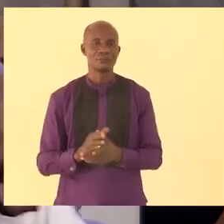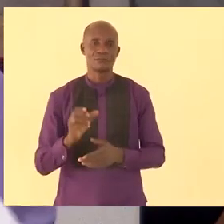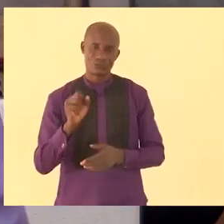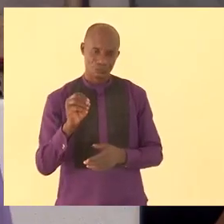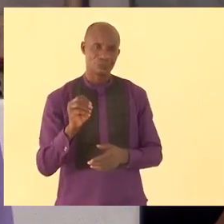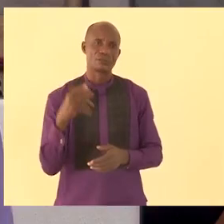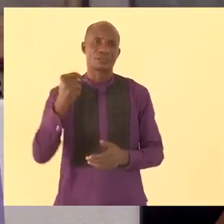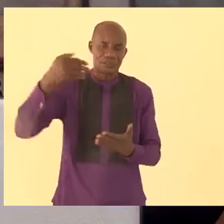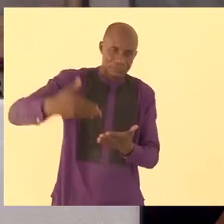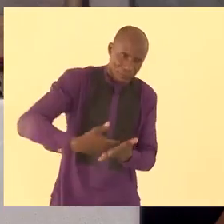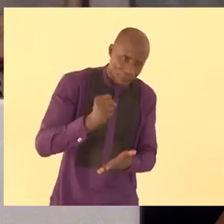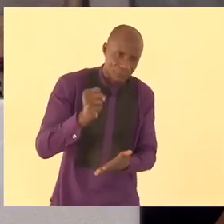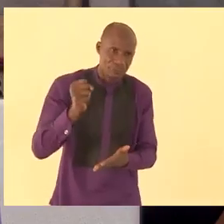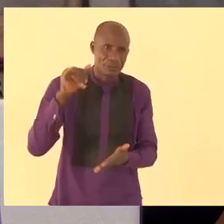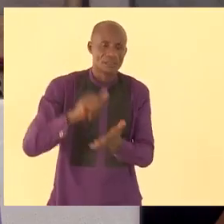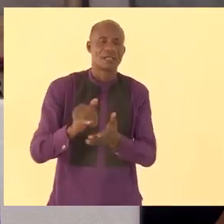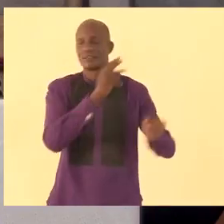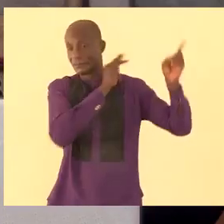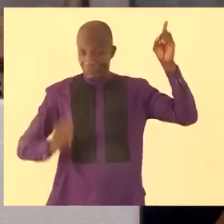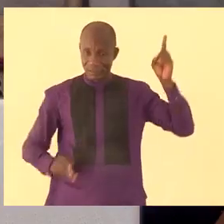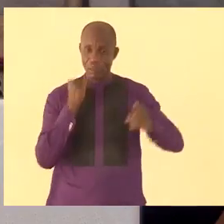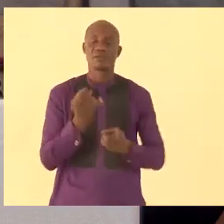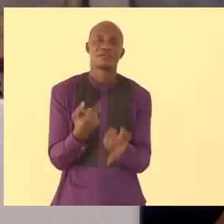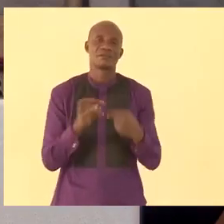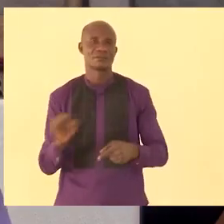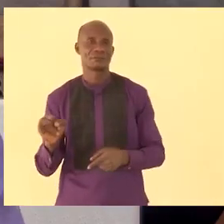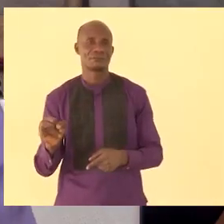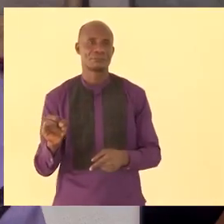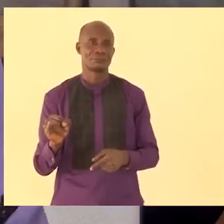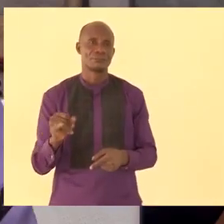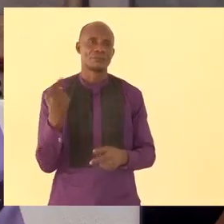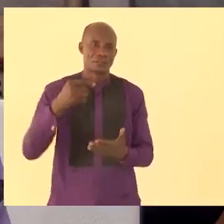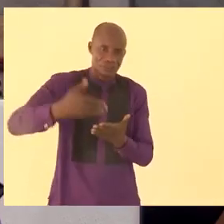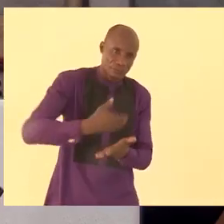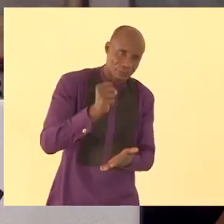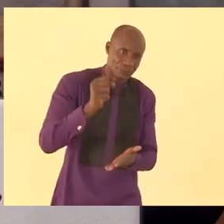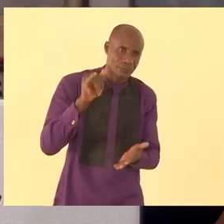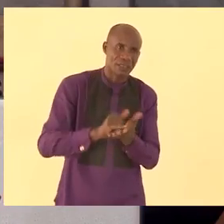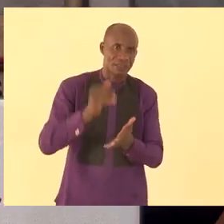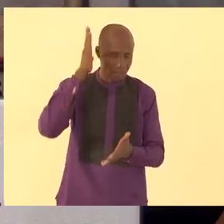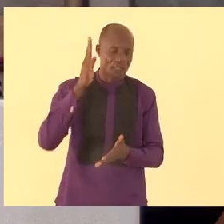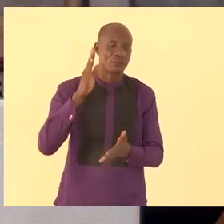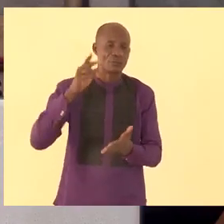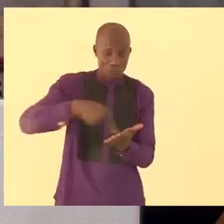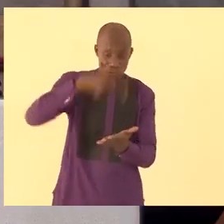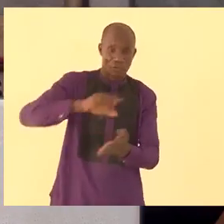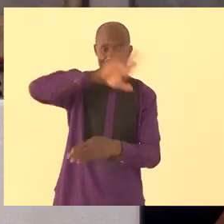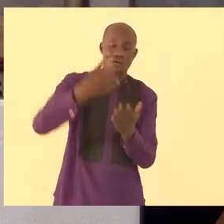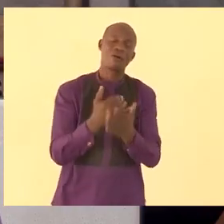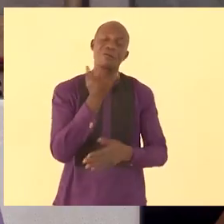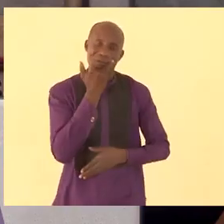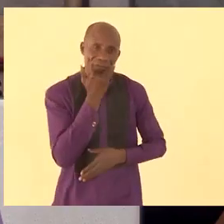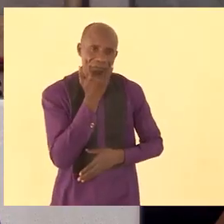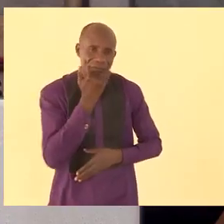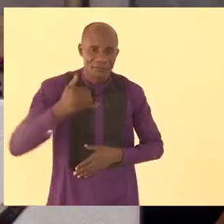Yes. So just the news that the Messiah is coming, the news that the Messiah will right all wrongs should